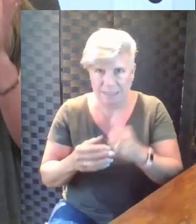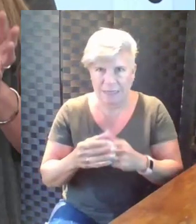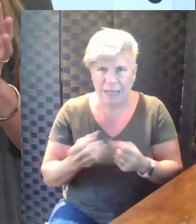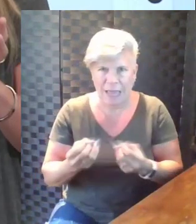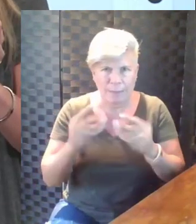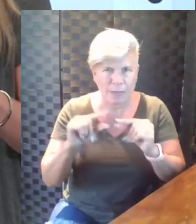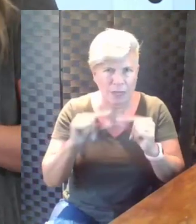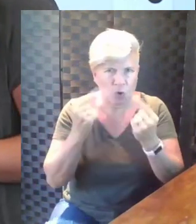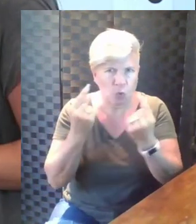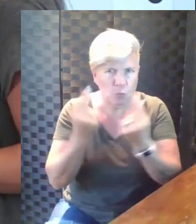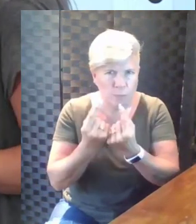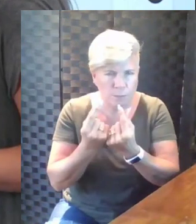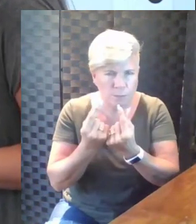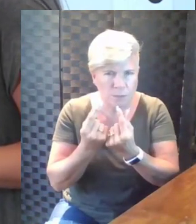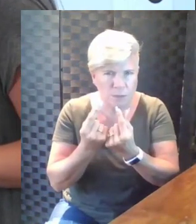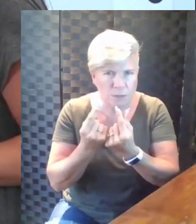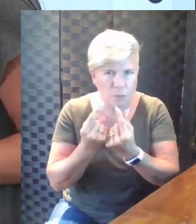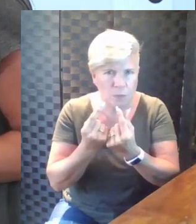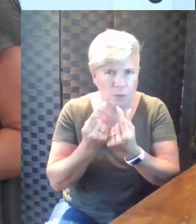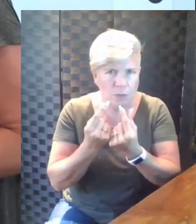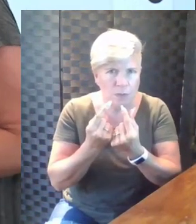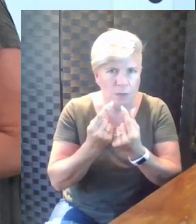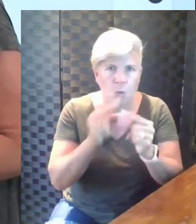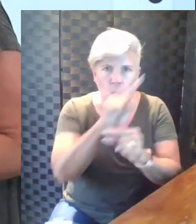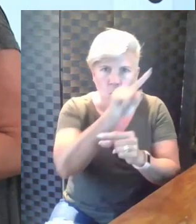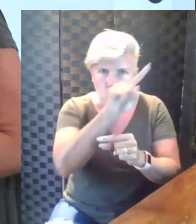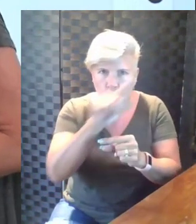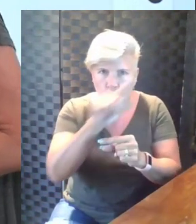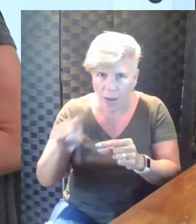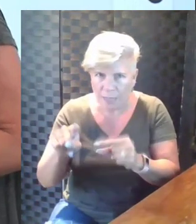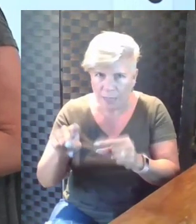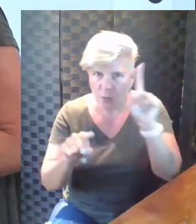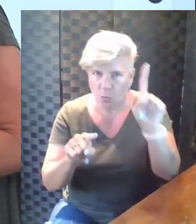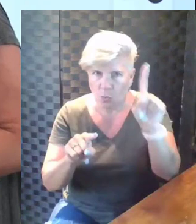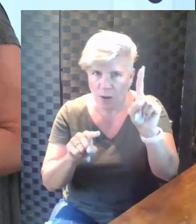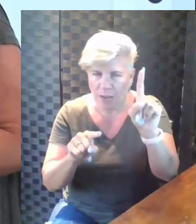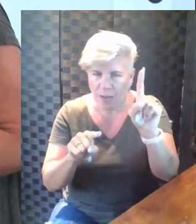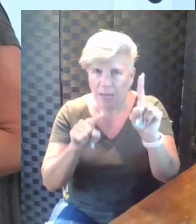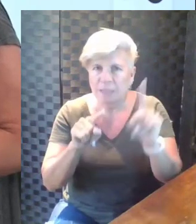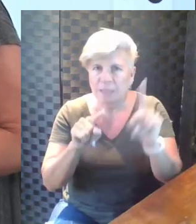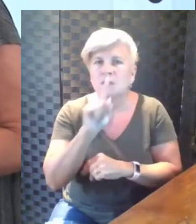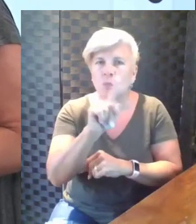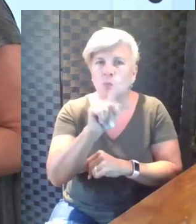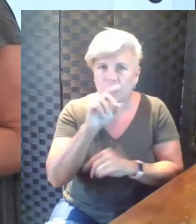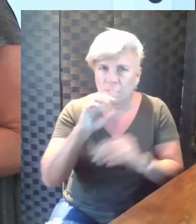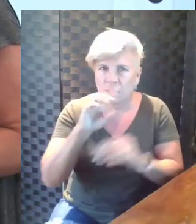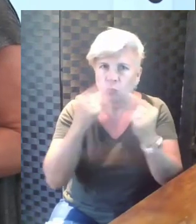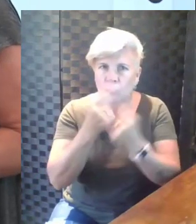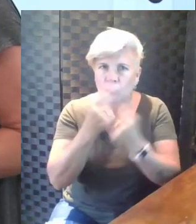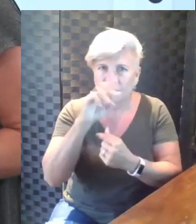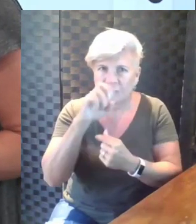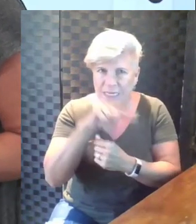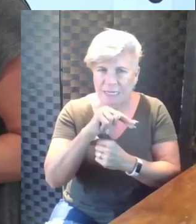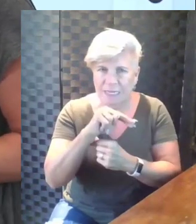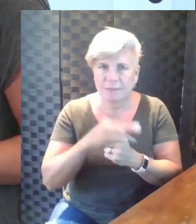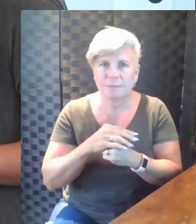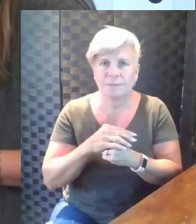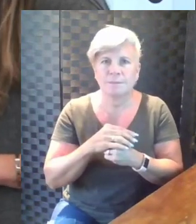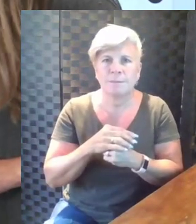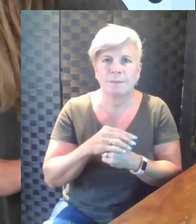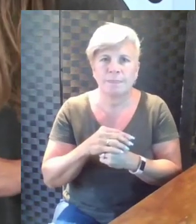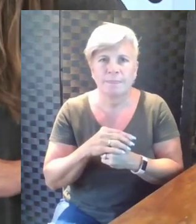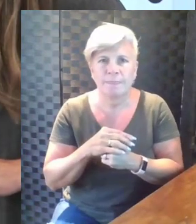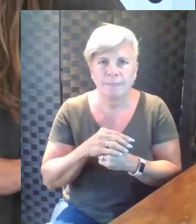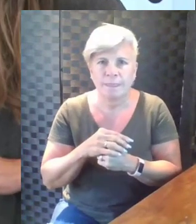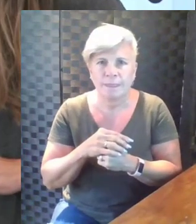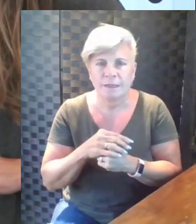how many groups? This is one big group of 10, so I have one group of 10, 1, 10.